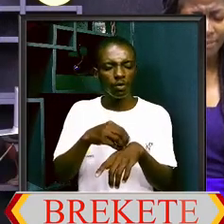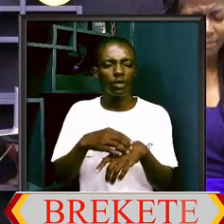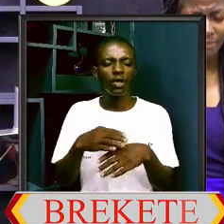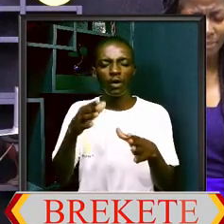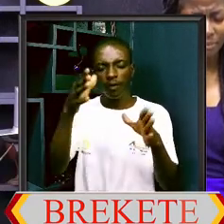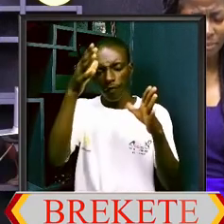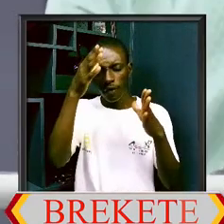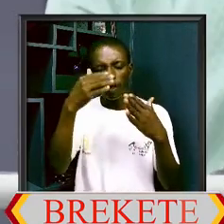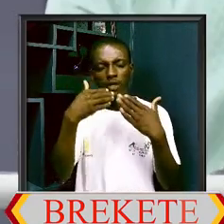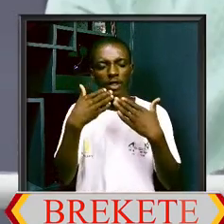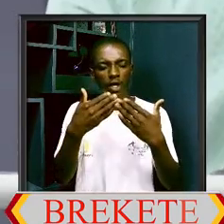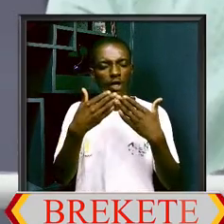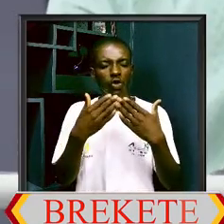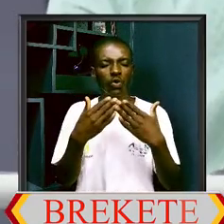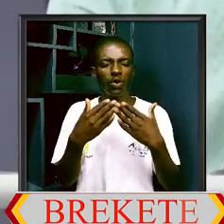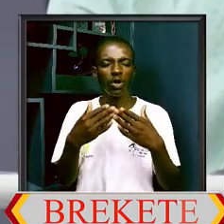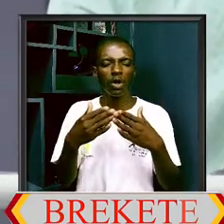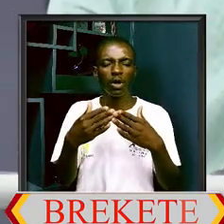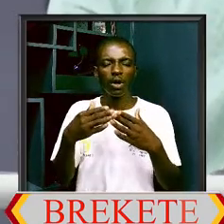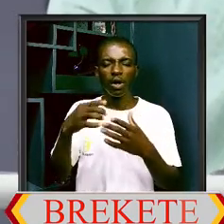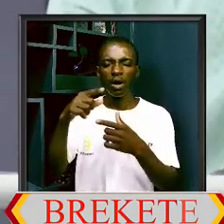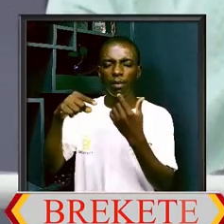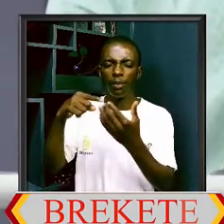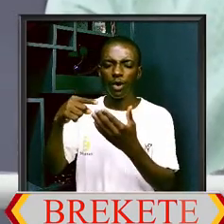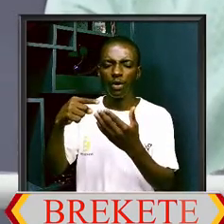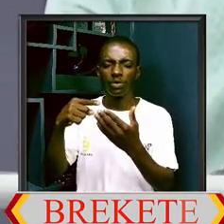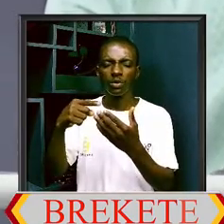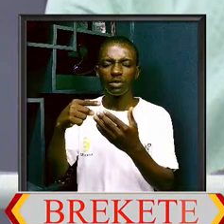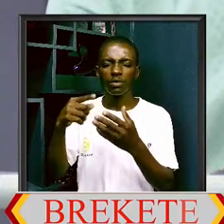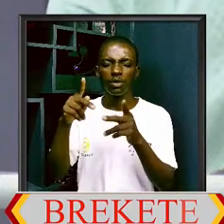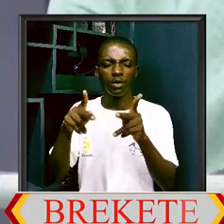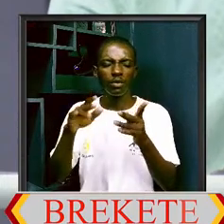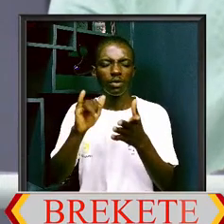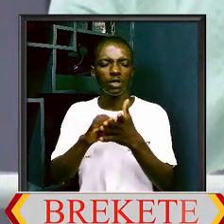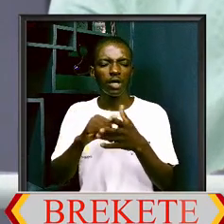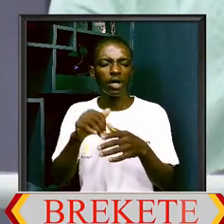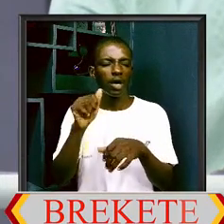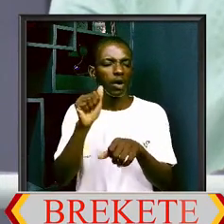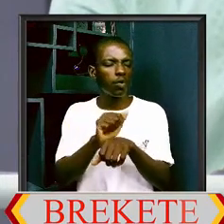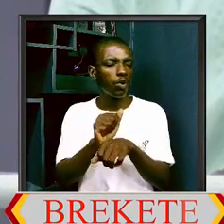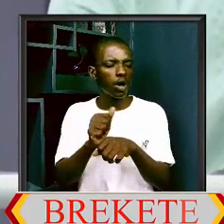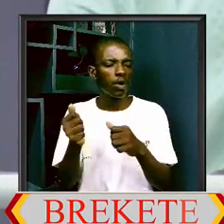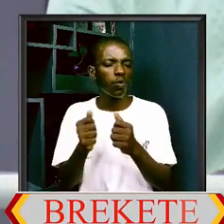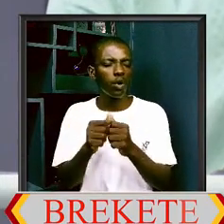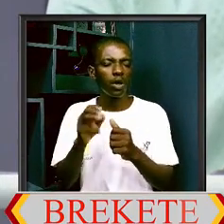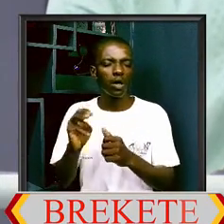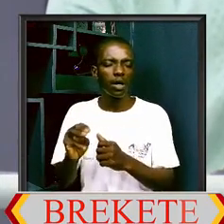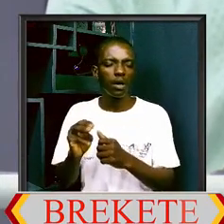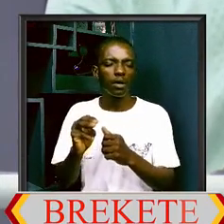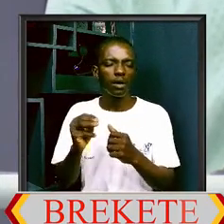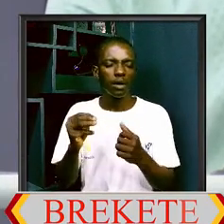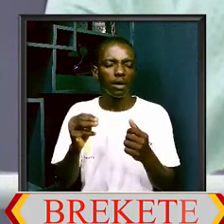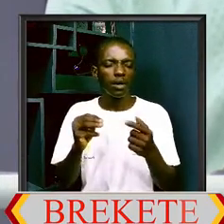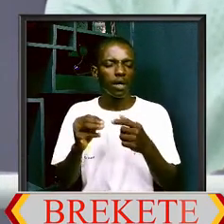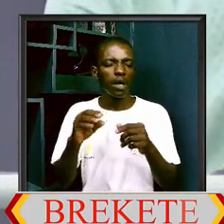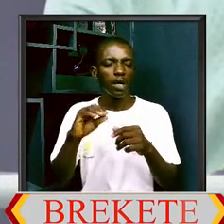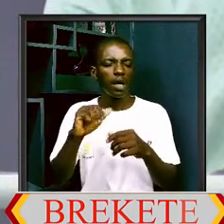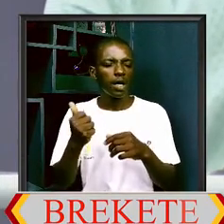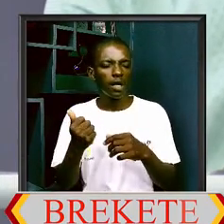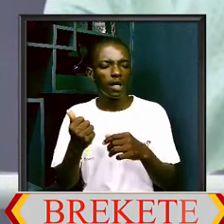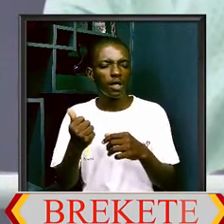Amen father we thank you and concerning all Lord the people that are working with him father